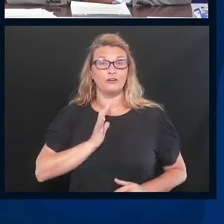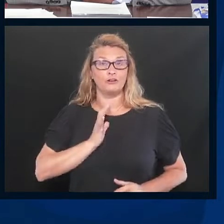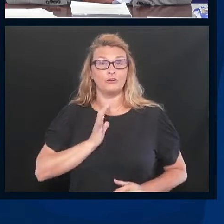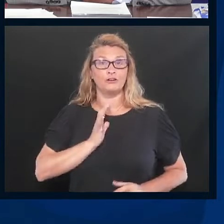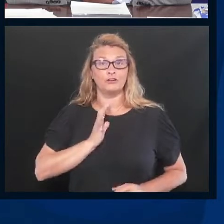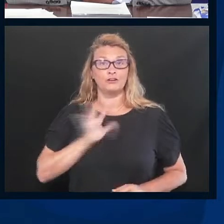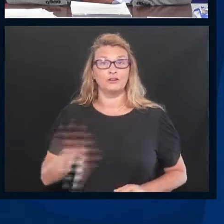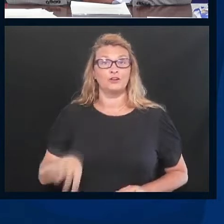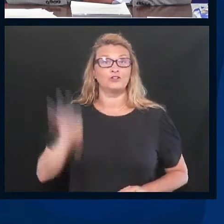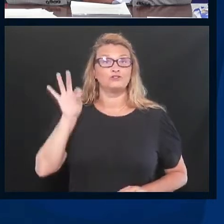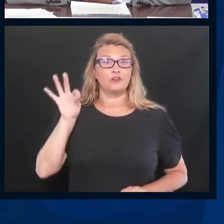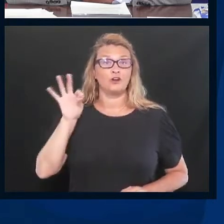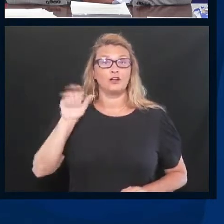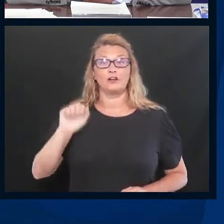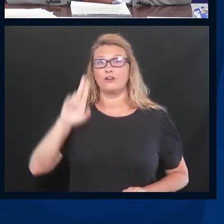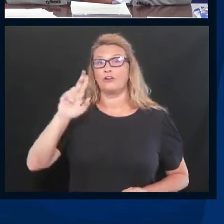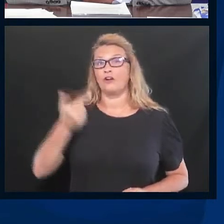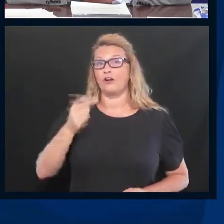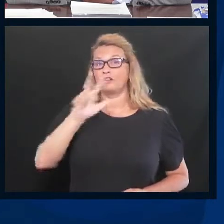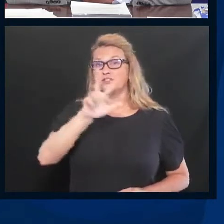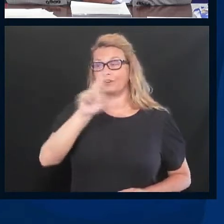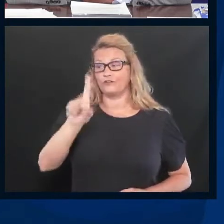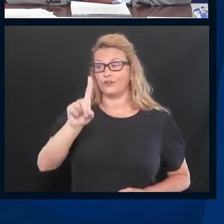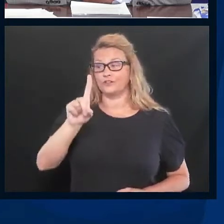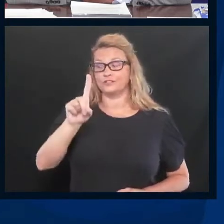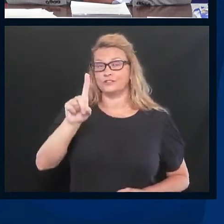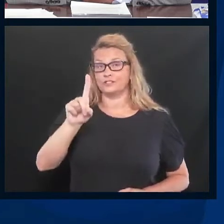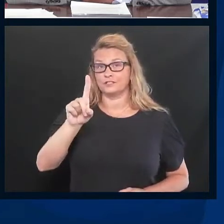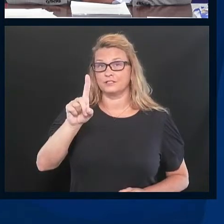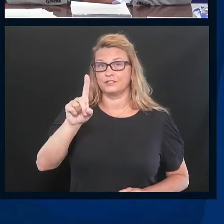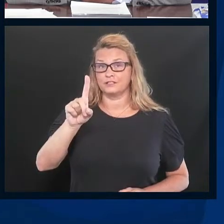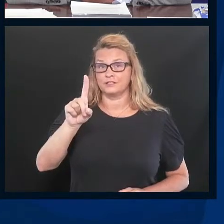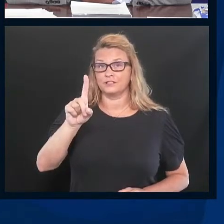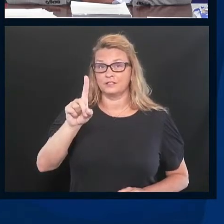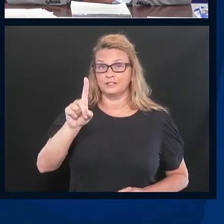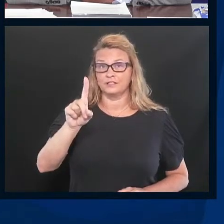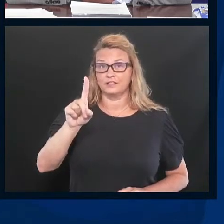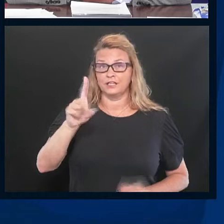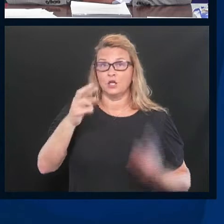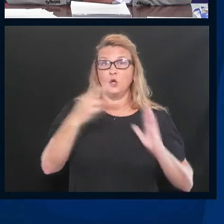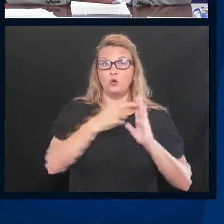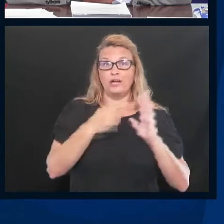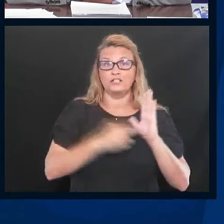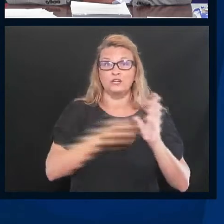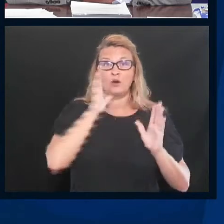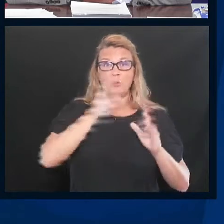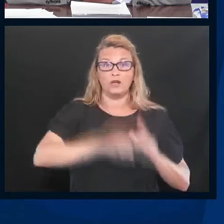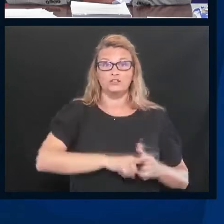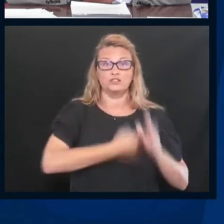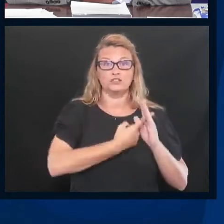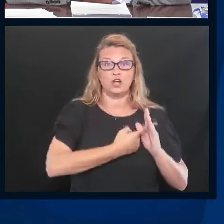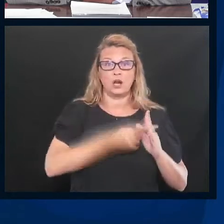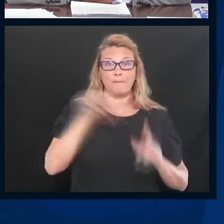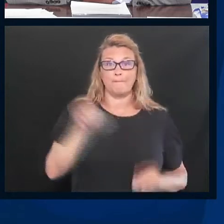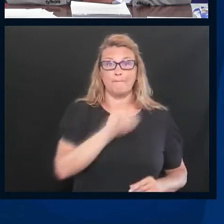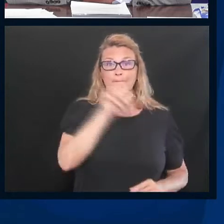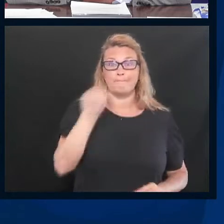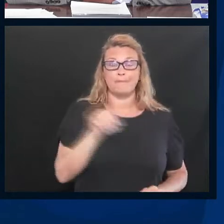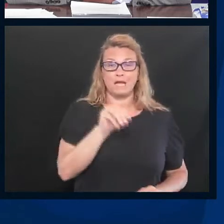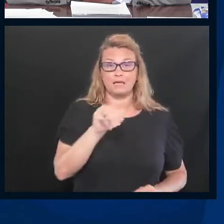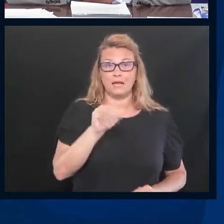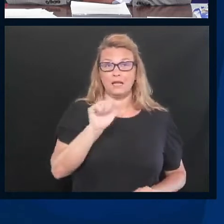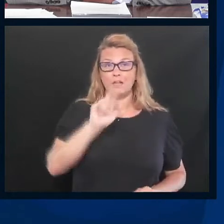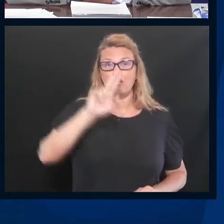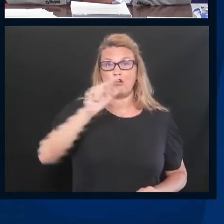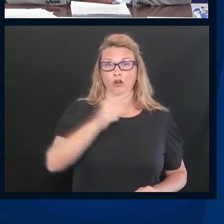will be done on August the 31st. We will start registration on Monday, August the